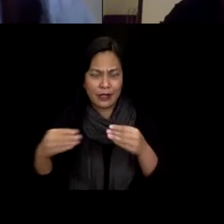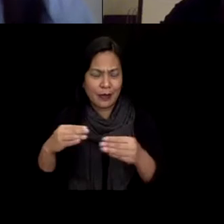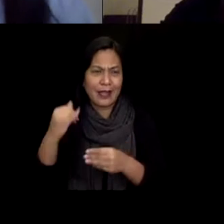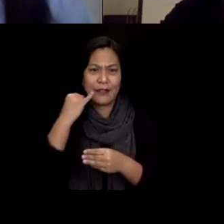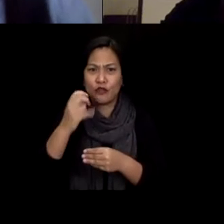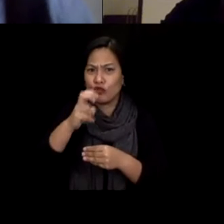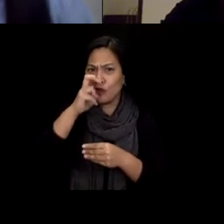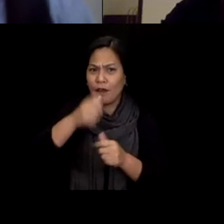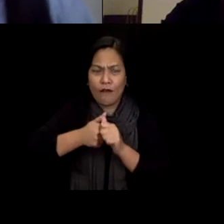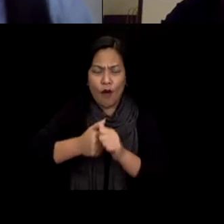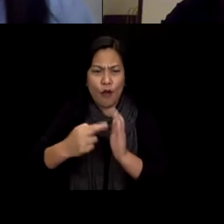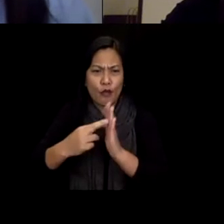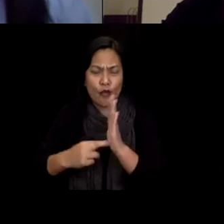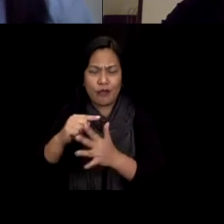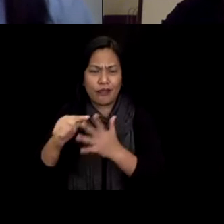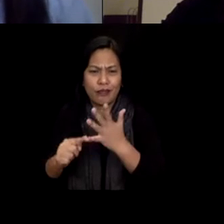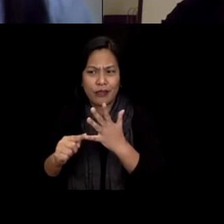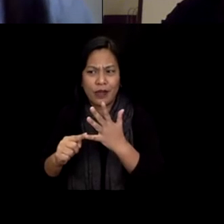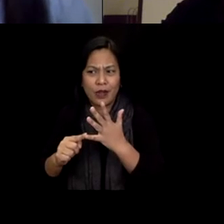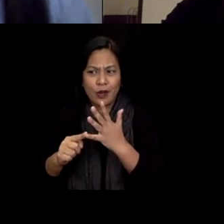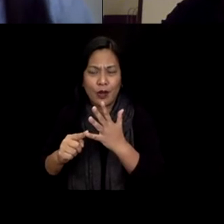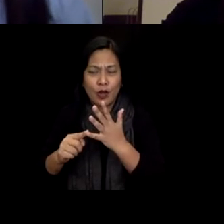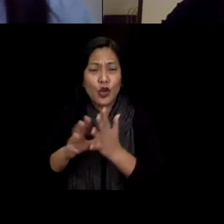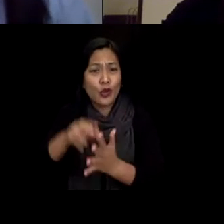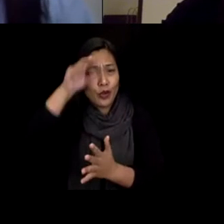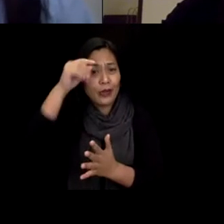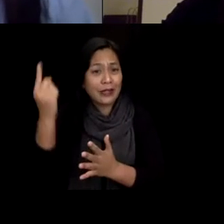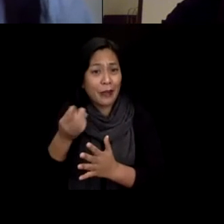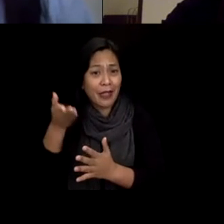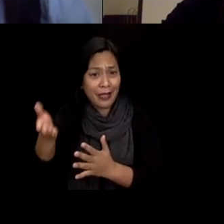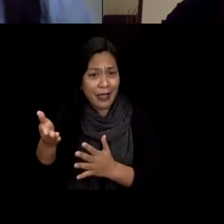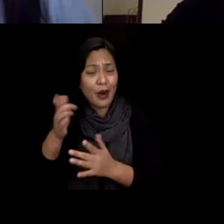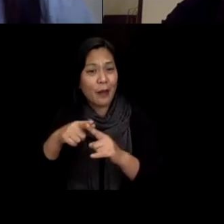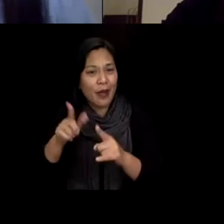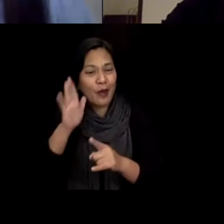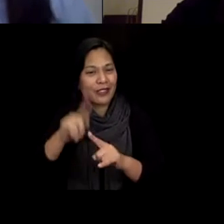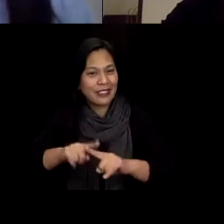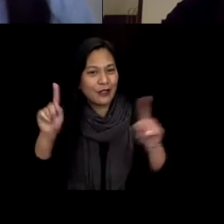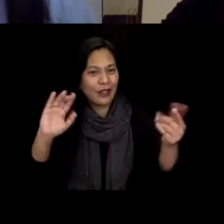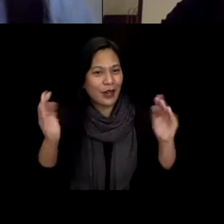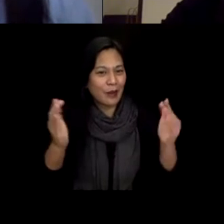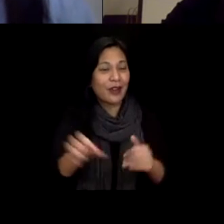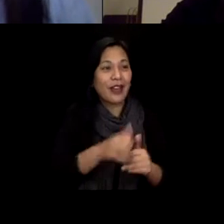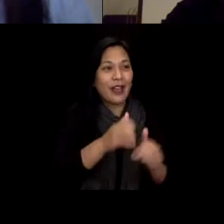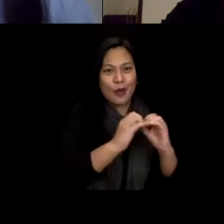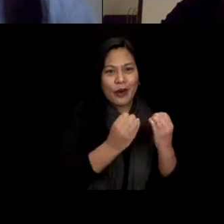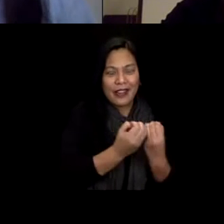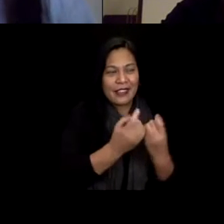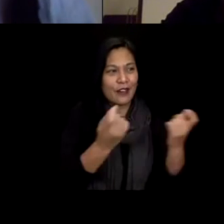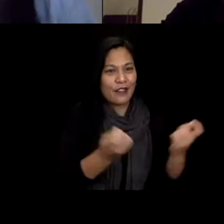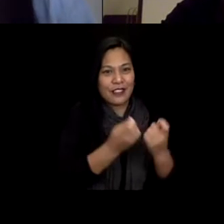It will teach you very different things from a festival or an organization that is committed to those things